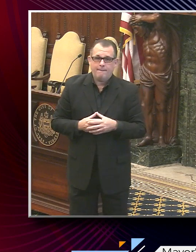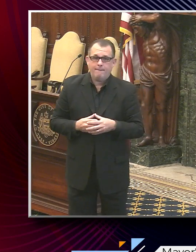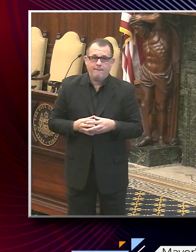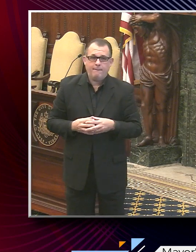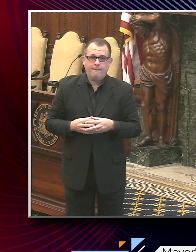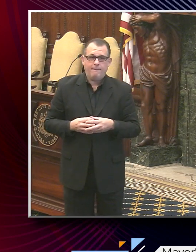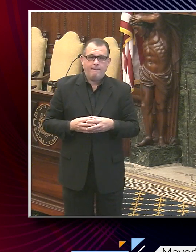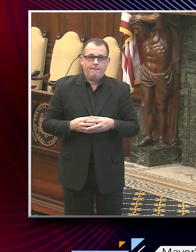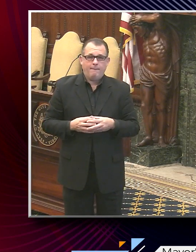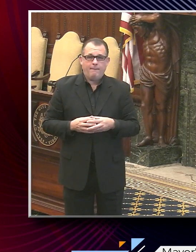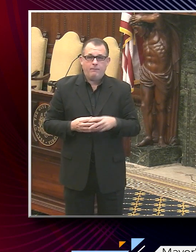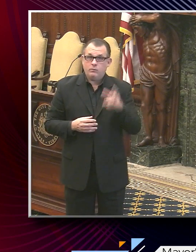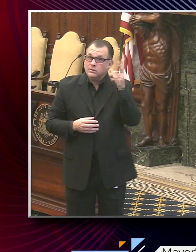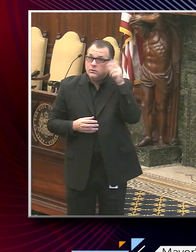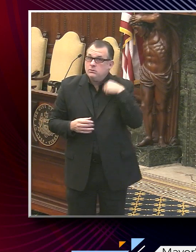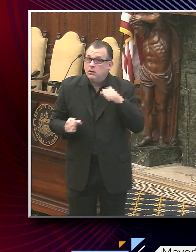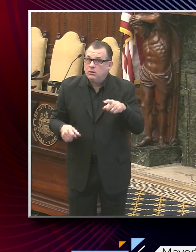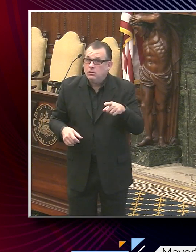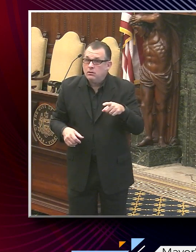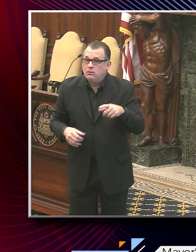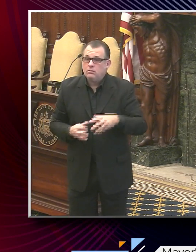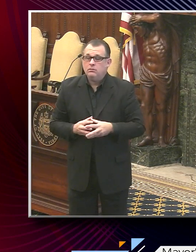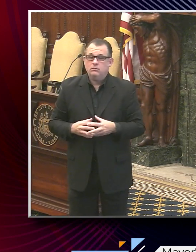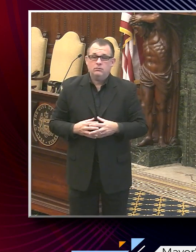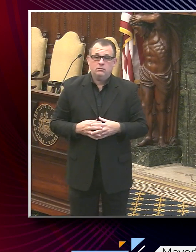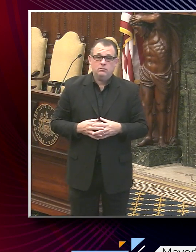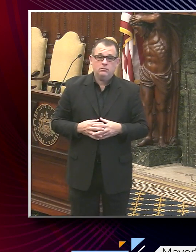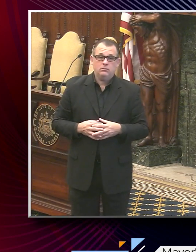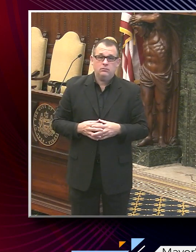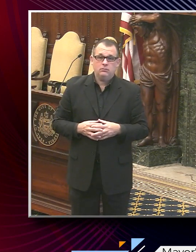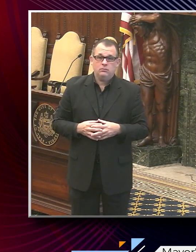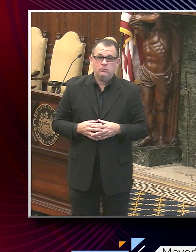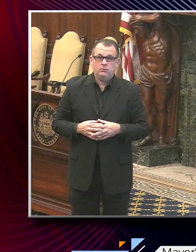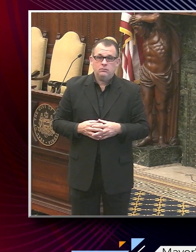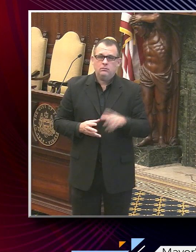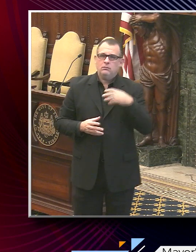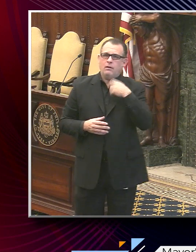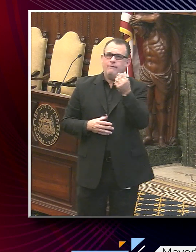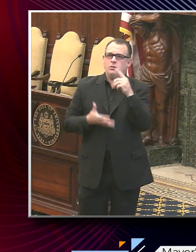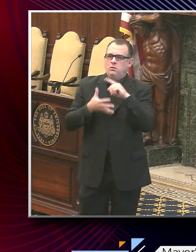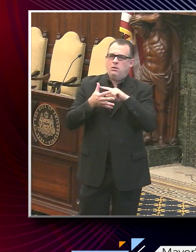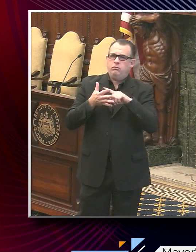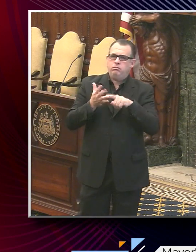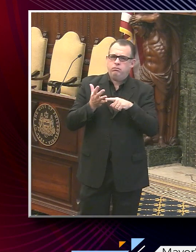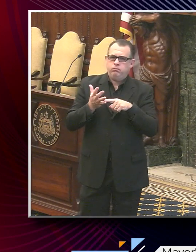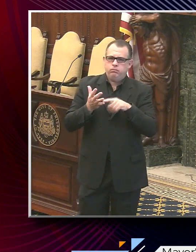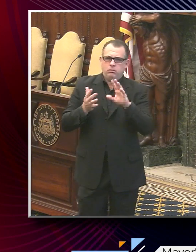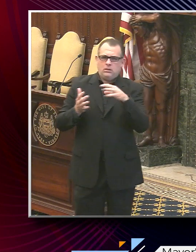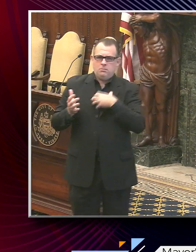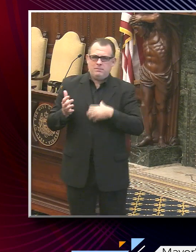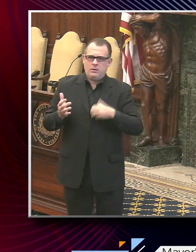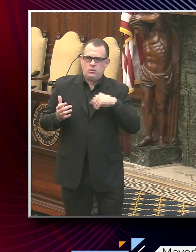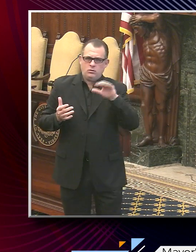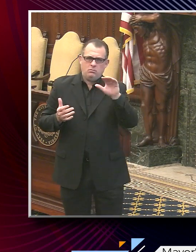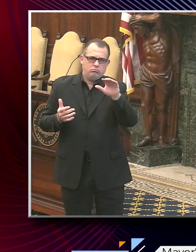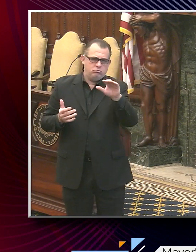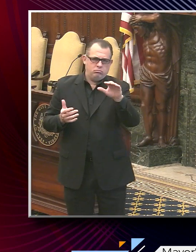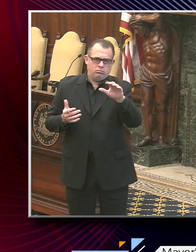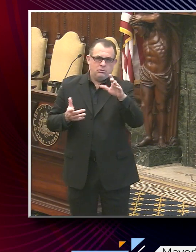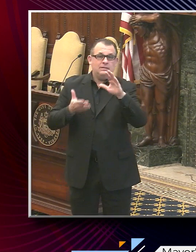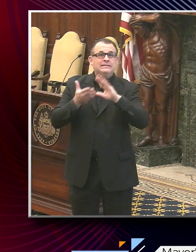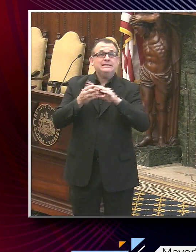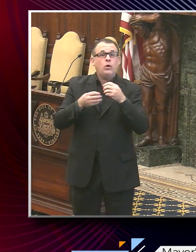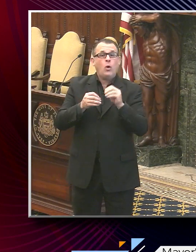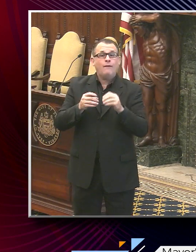You hear me now? Yes, go ahead, Sherry. A couple of questions. One for the mayor. With regard to city